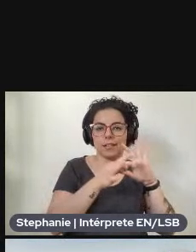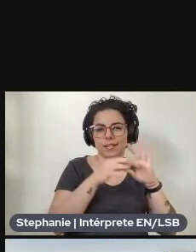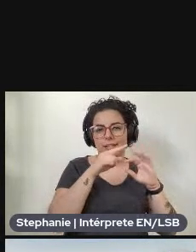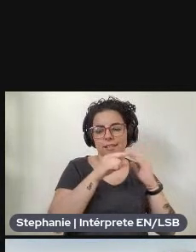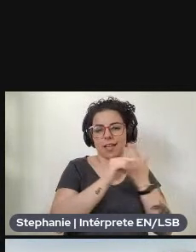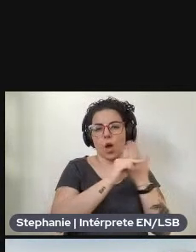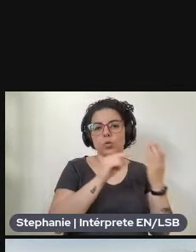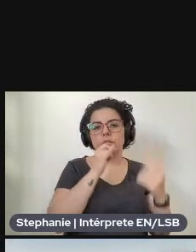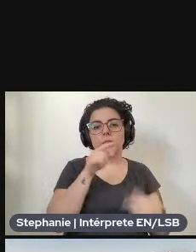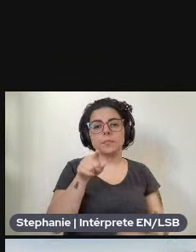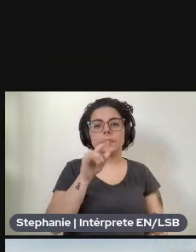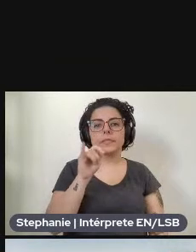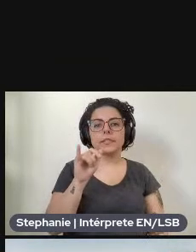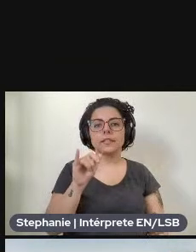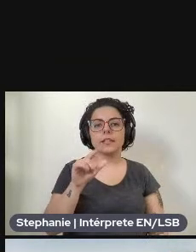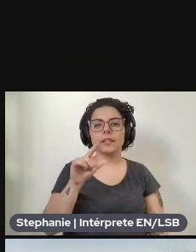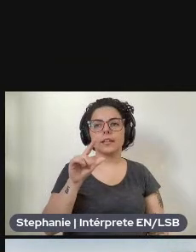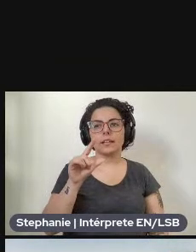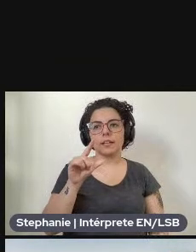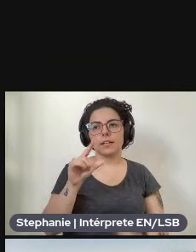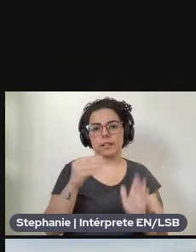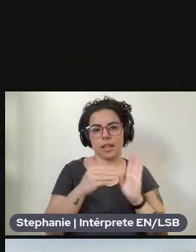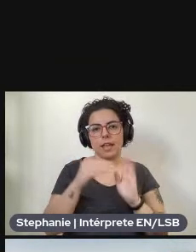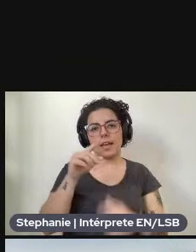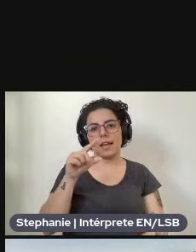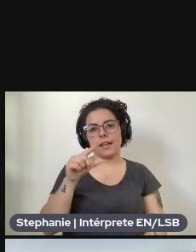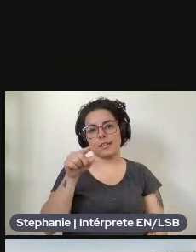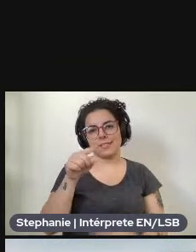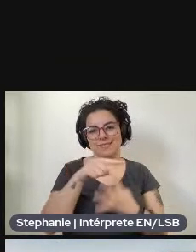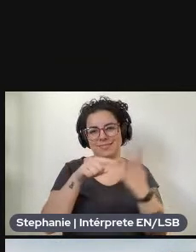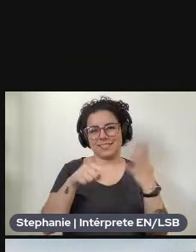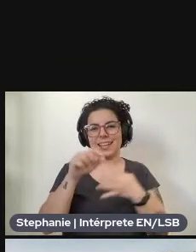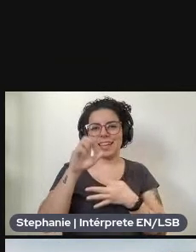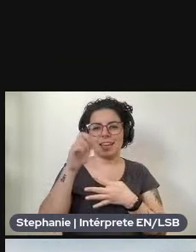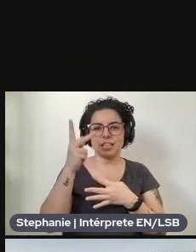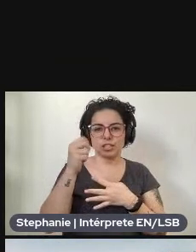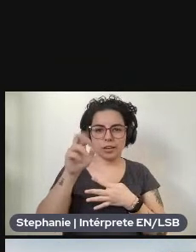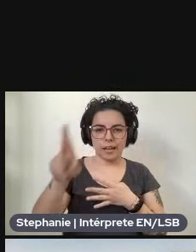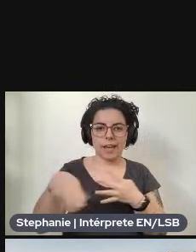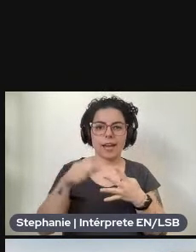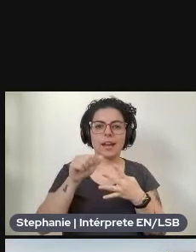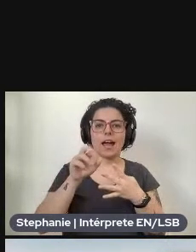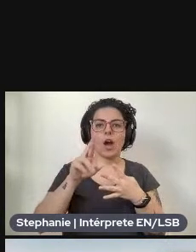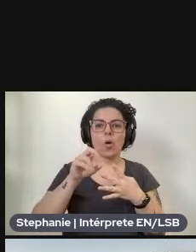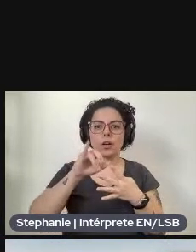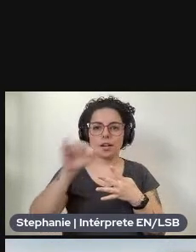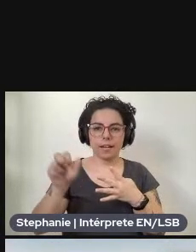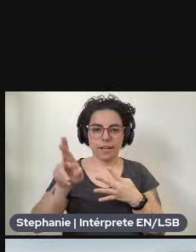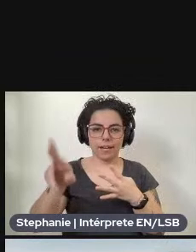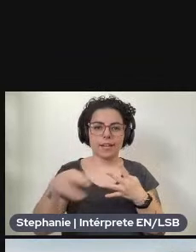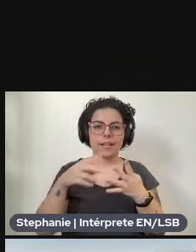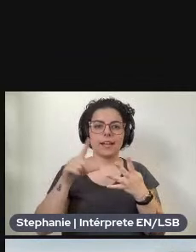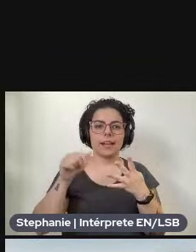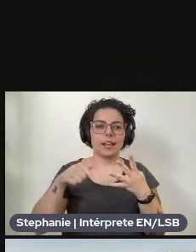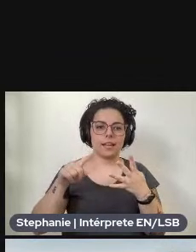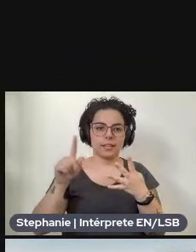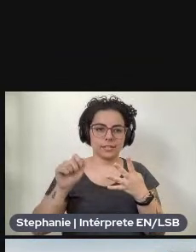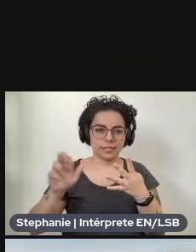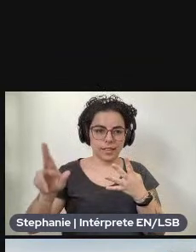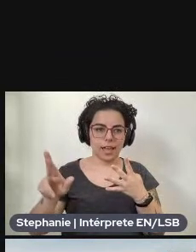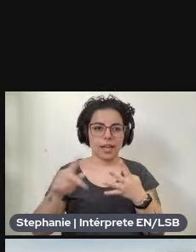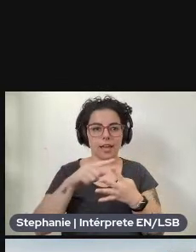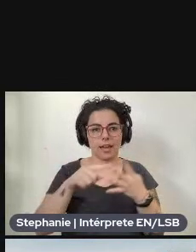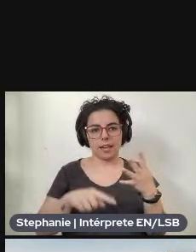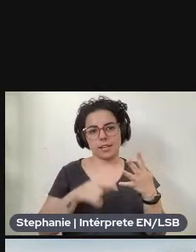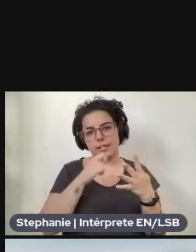Spanish, we have lanzar, arrojar, and tirar, which in fact could all be translated into English by to